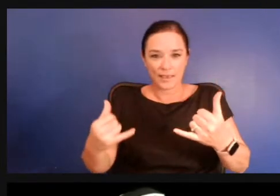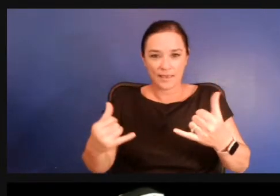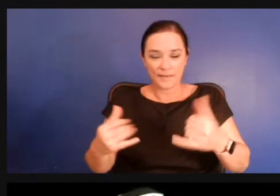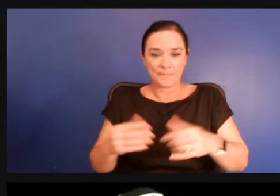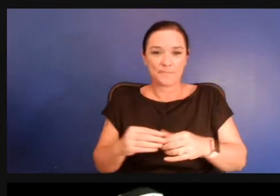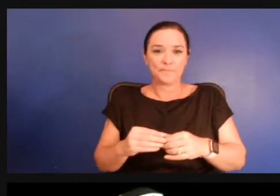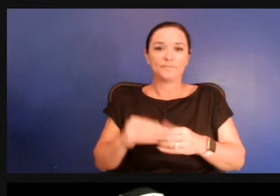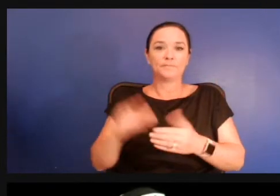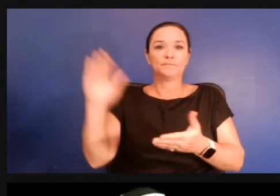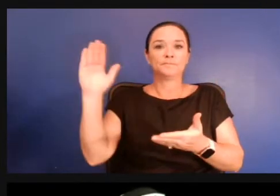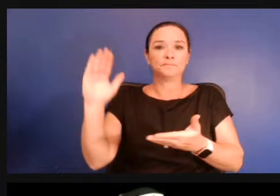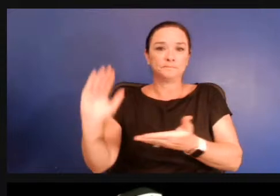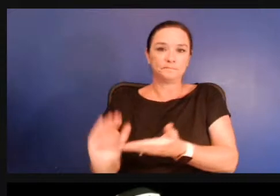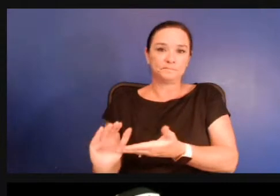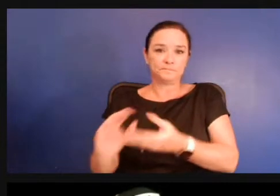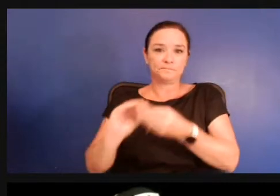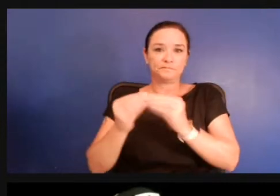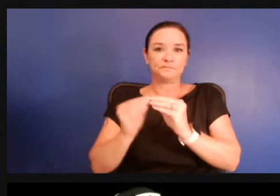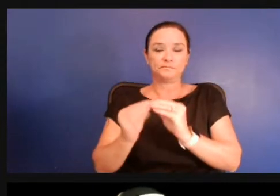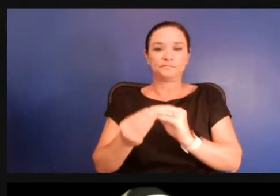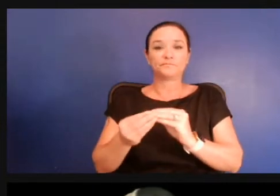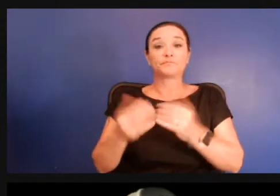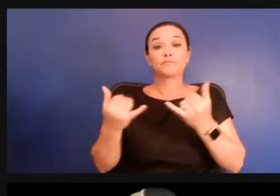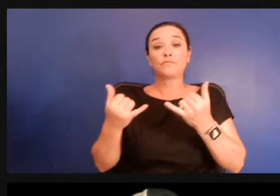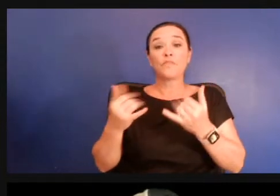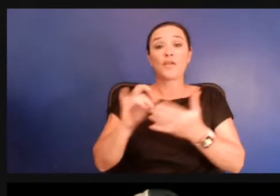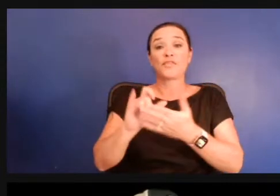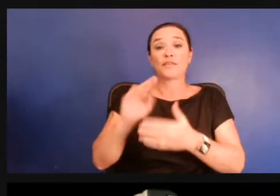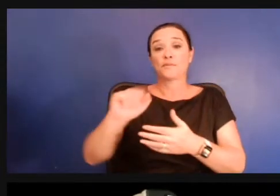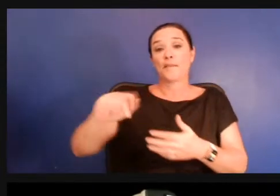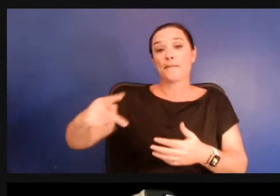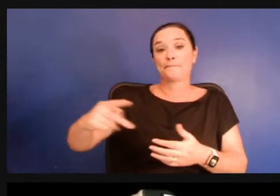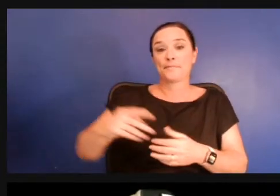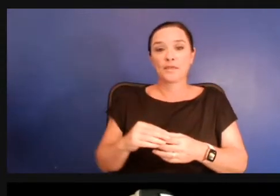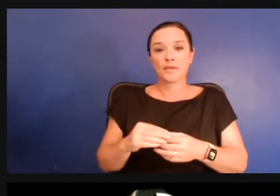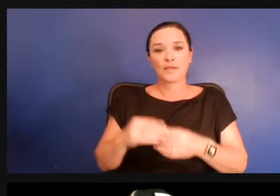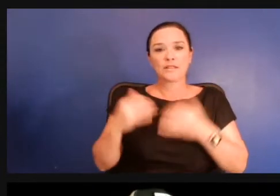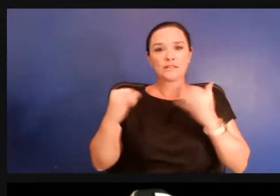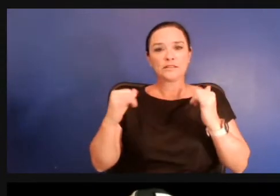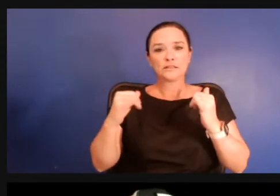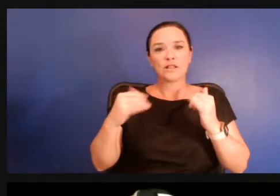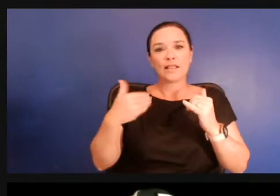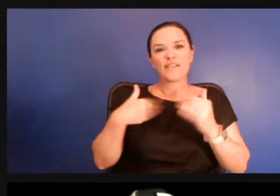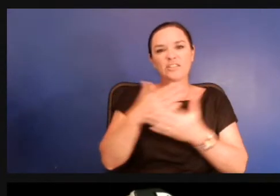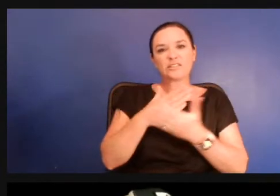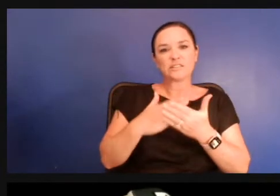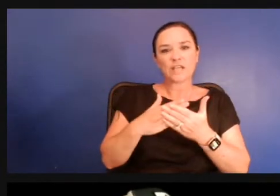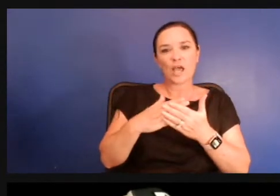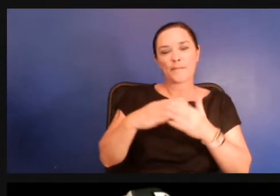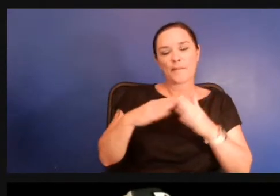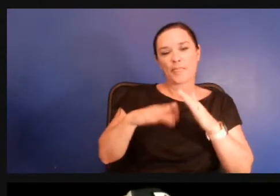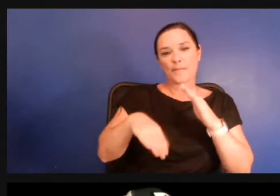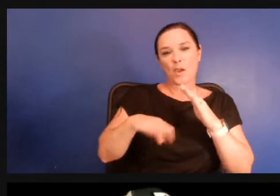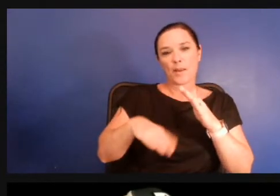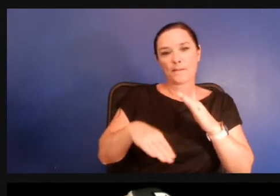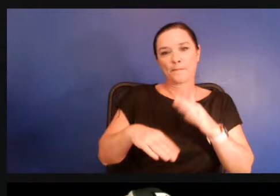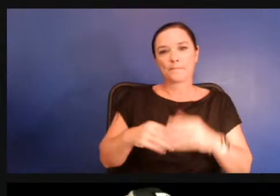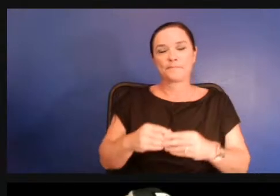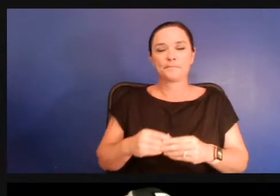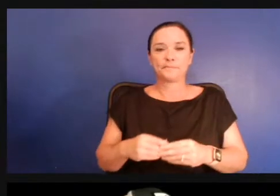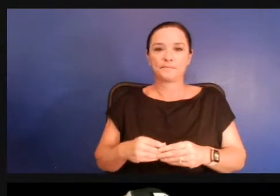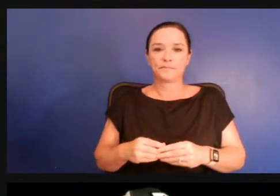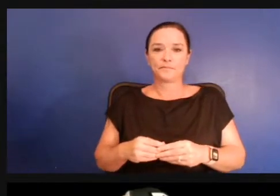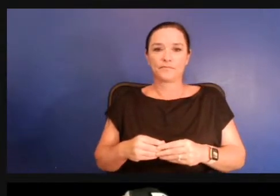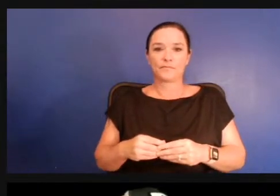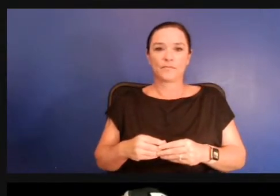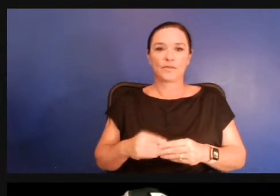seismicity decreases, and there's our current map right now. And note, still seismicity down in this patch over here. Let me play it again one more time. You see it's